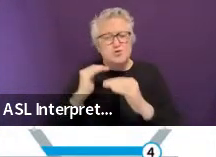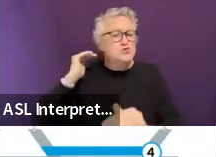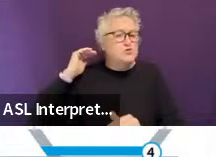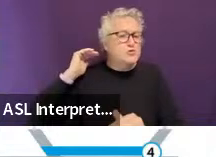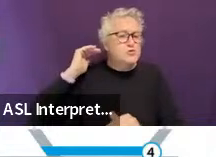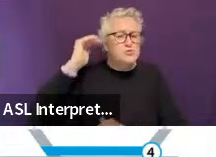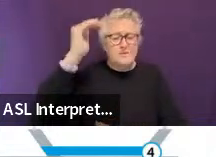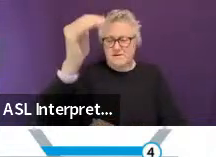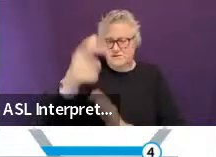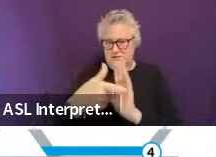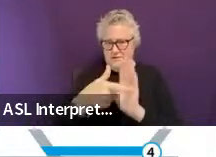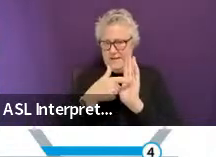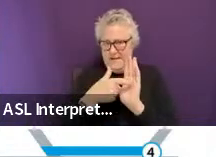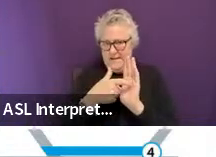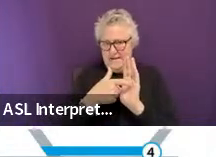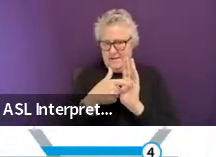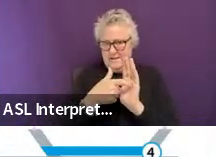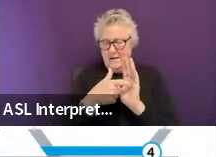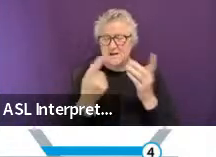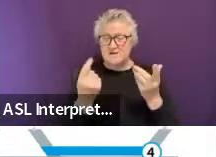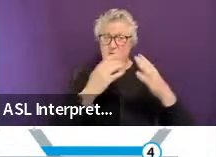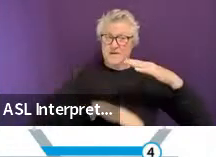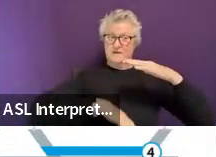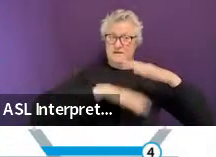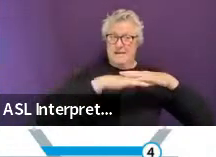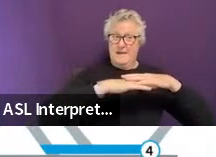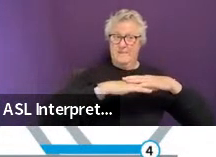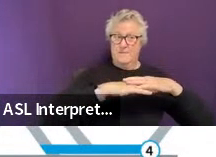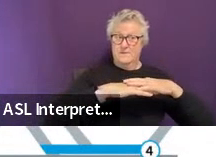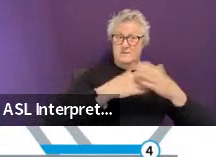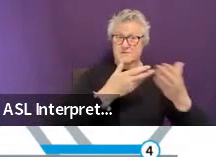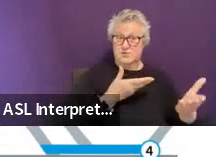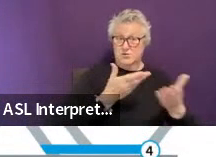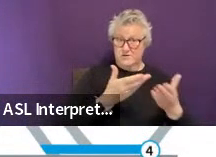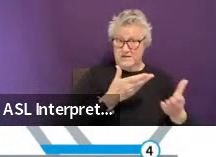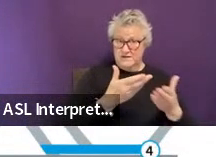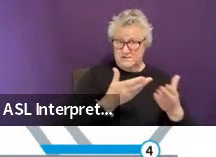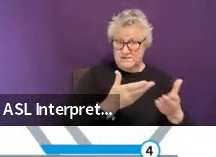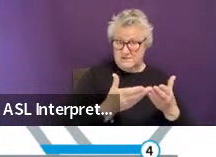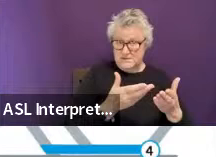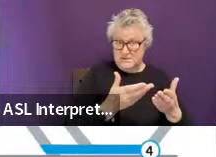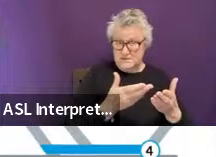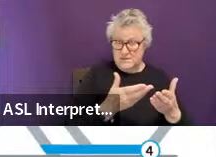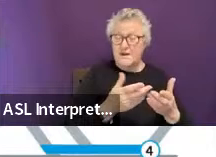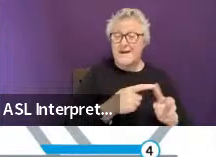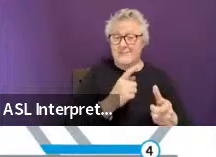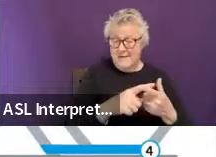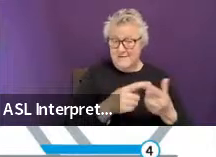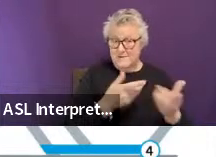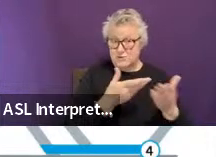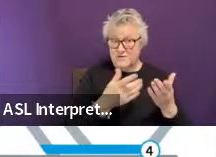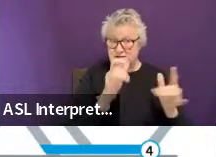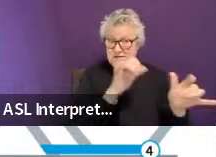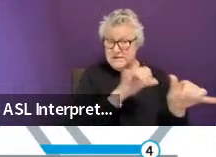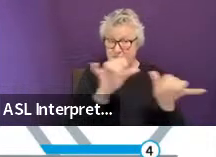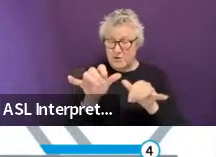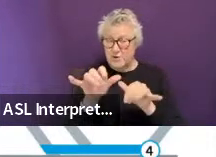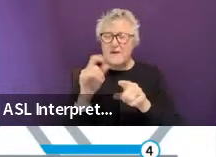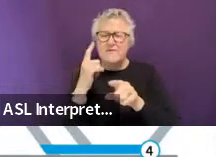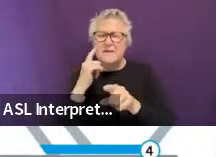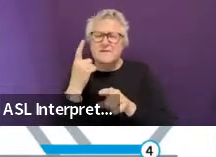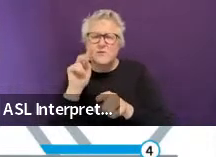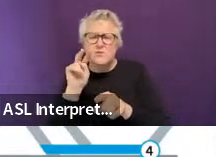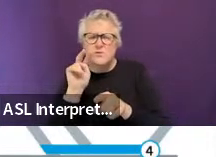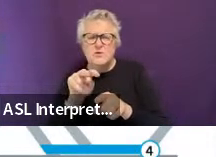service. So we've capped these at service. So the service is similar, but there is a difference. And I think if you look at the peak